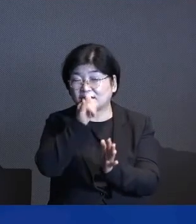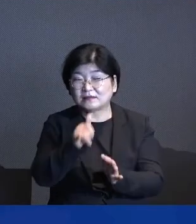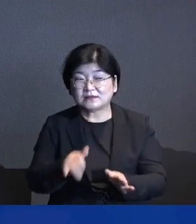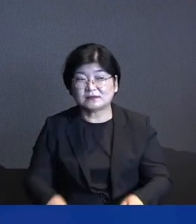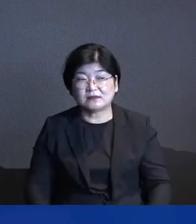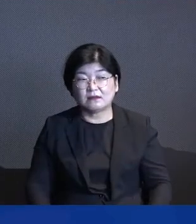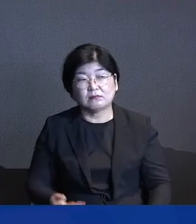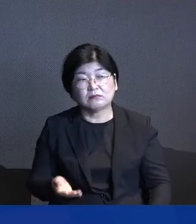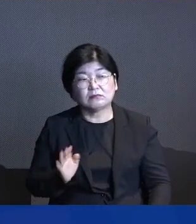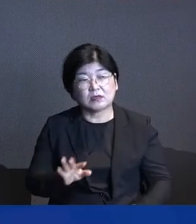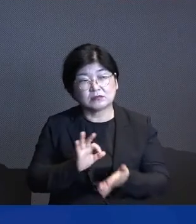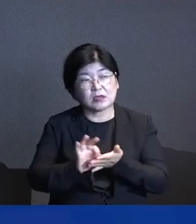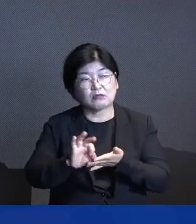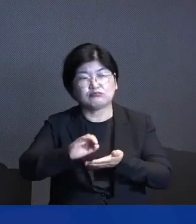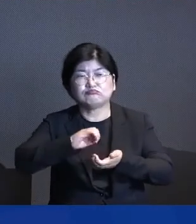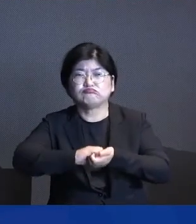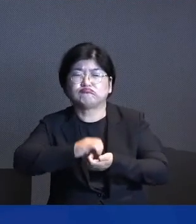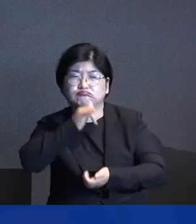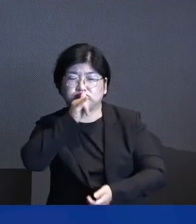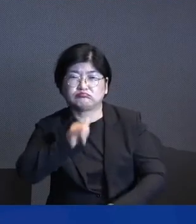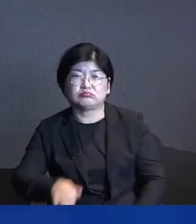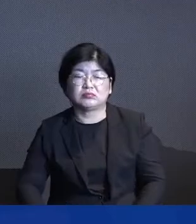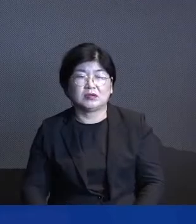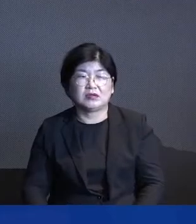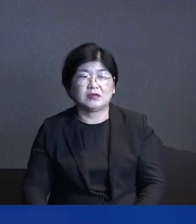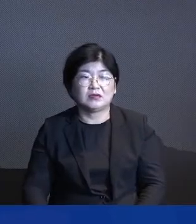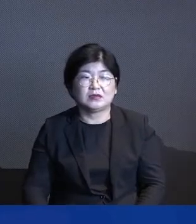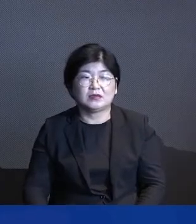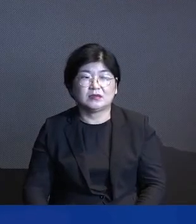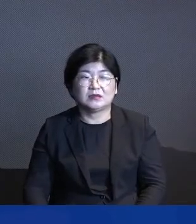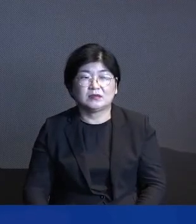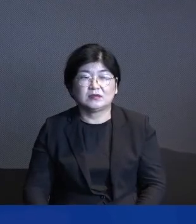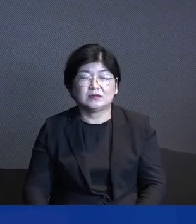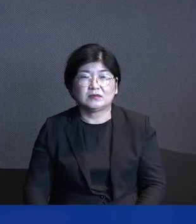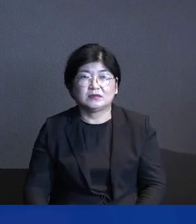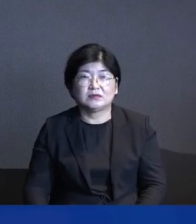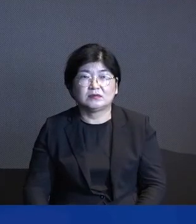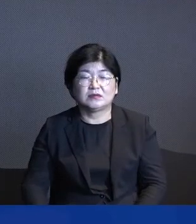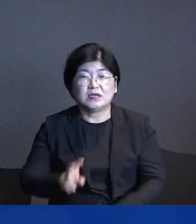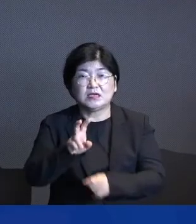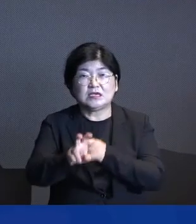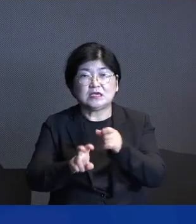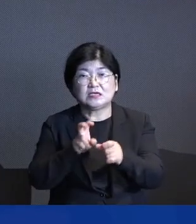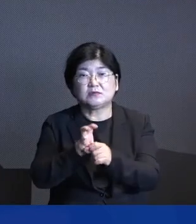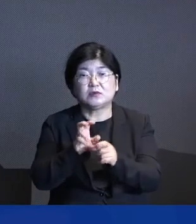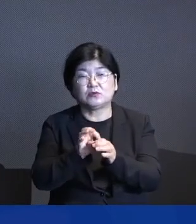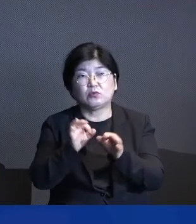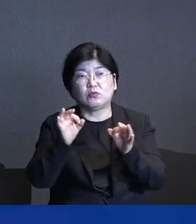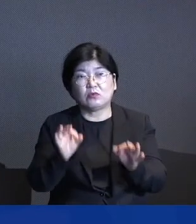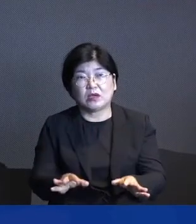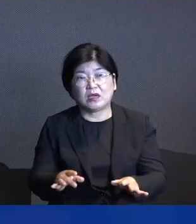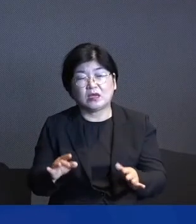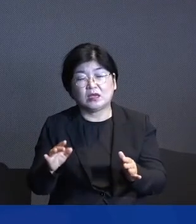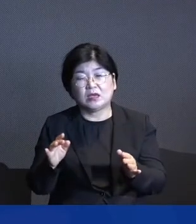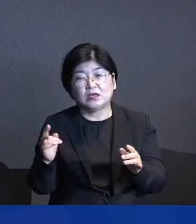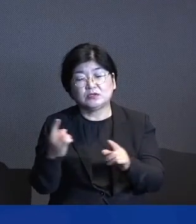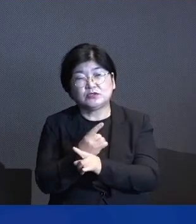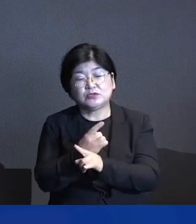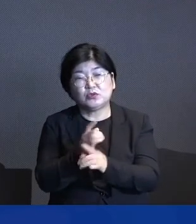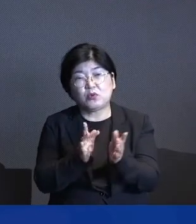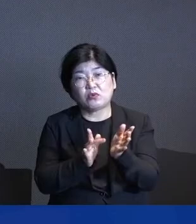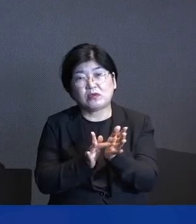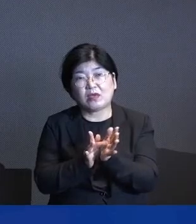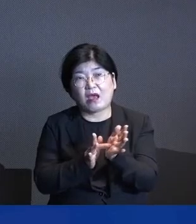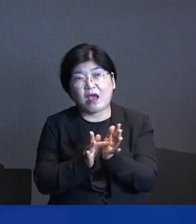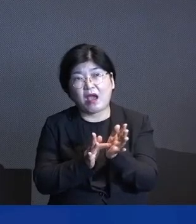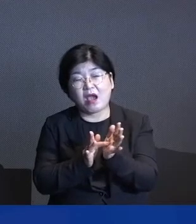There haven't been any new medications for almost 2 decades. But there's a new one earlier this